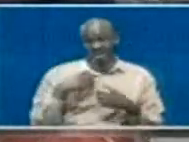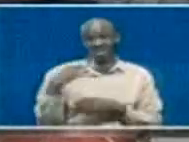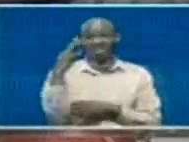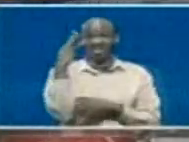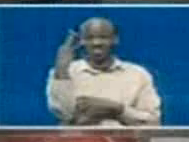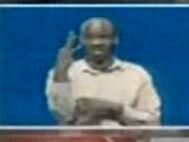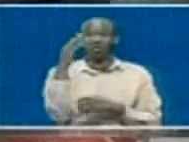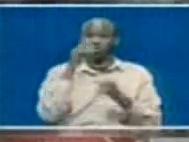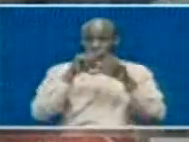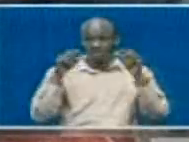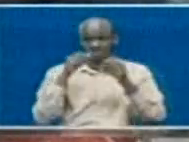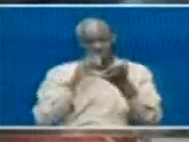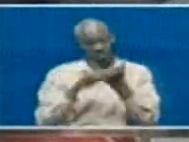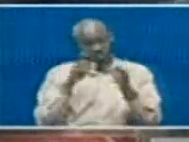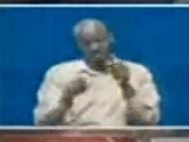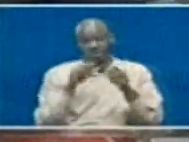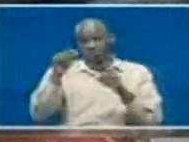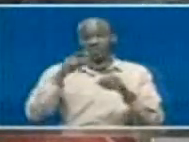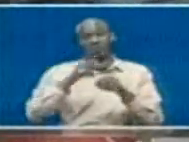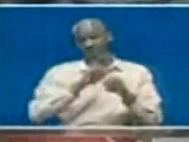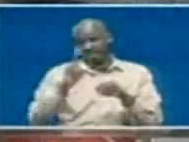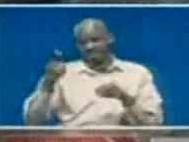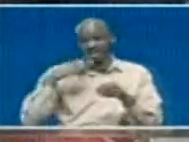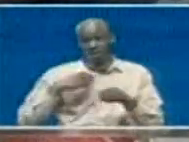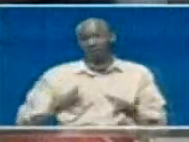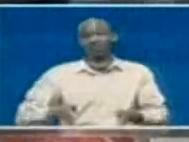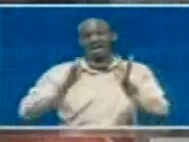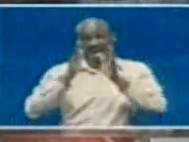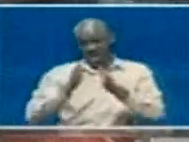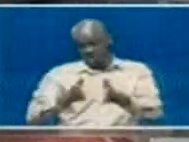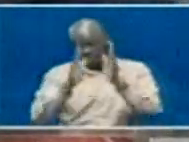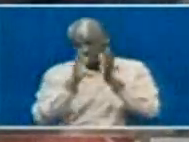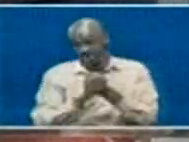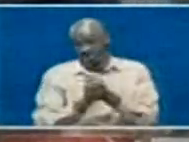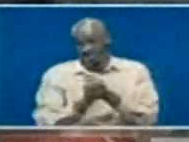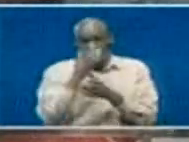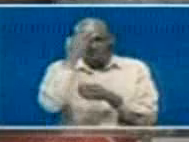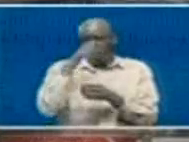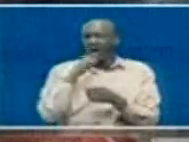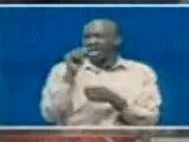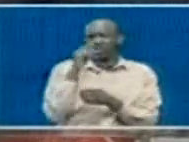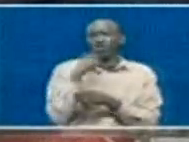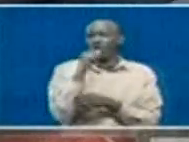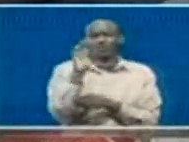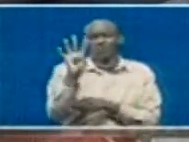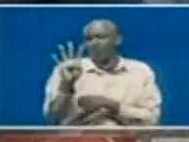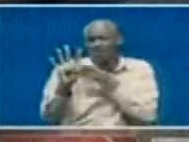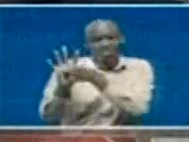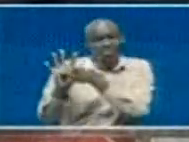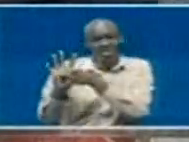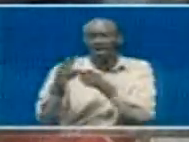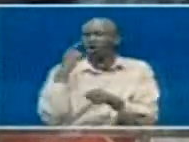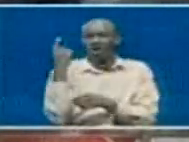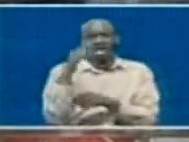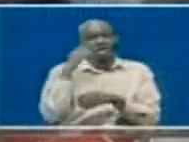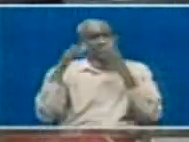There are three wooden crosses on the right side of the highway. Why then and for